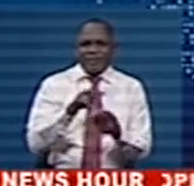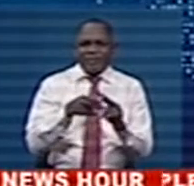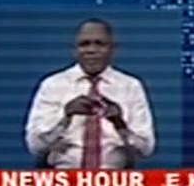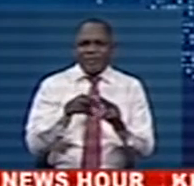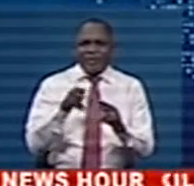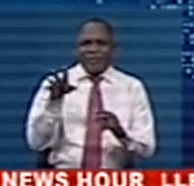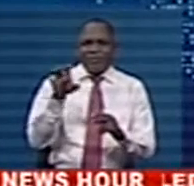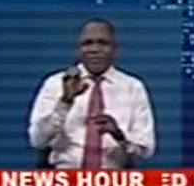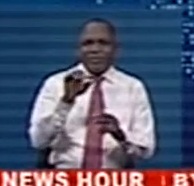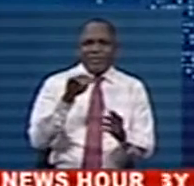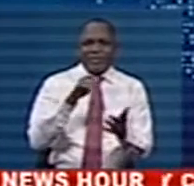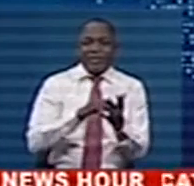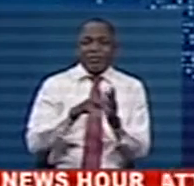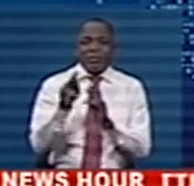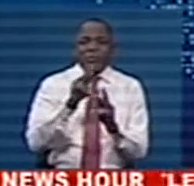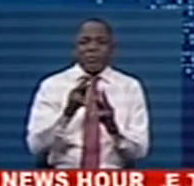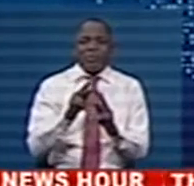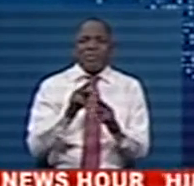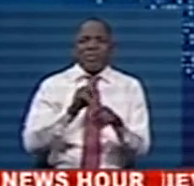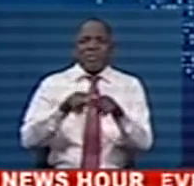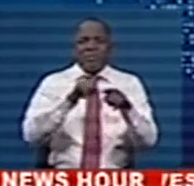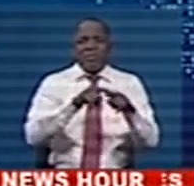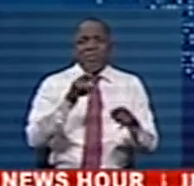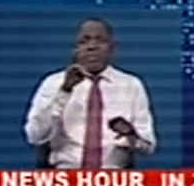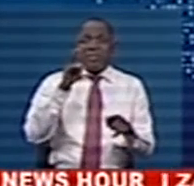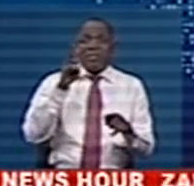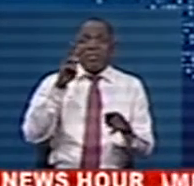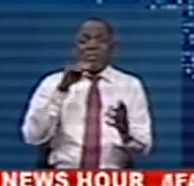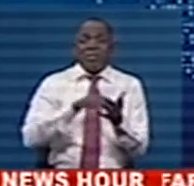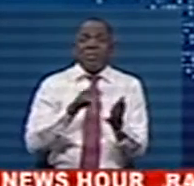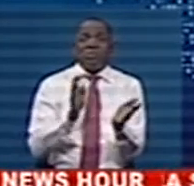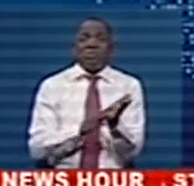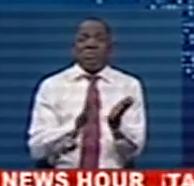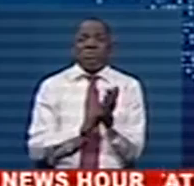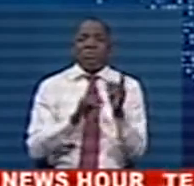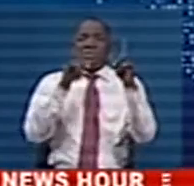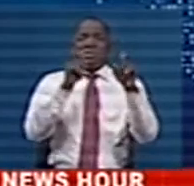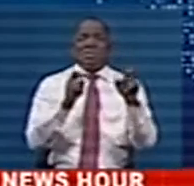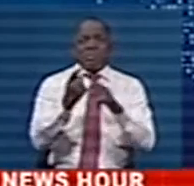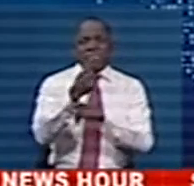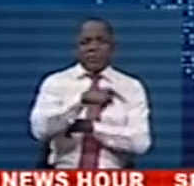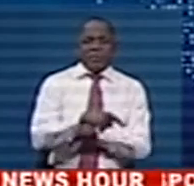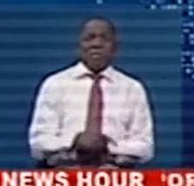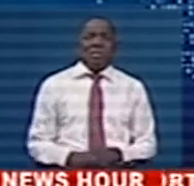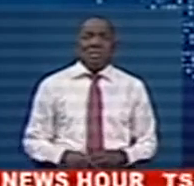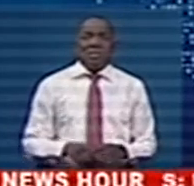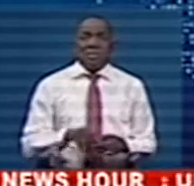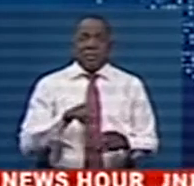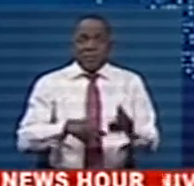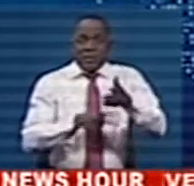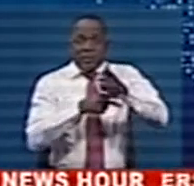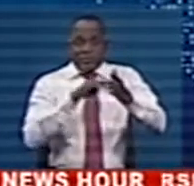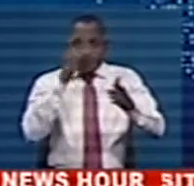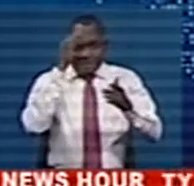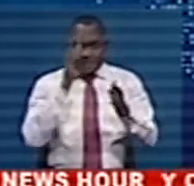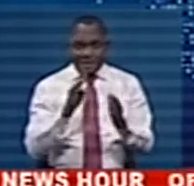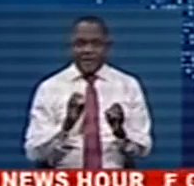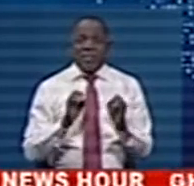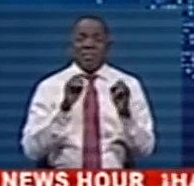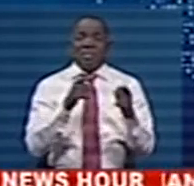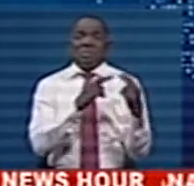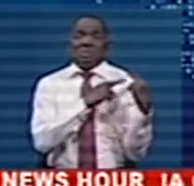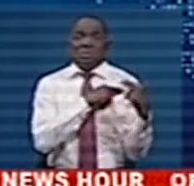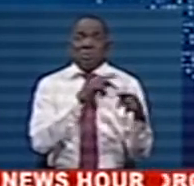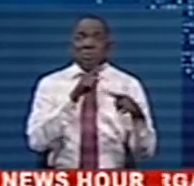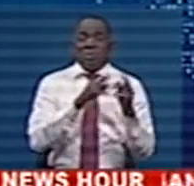Over 500,000 candidates from more than 16,000 schools are sitting for the examination. The Deputy Minister for Education in charge